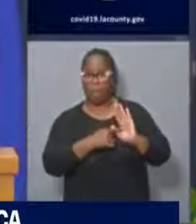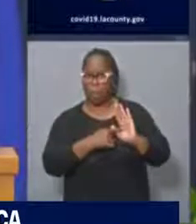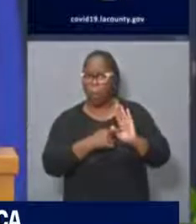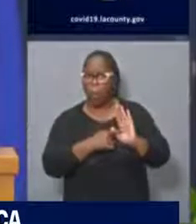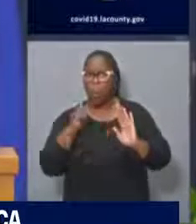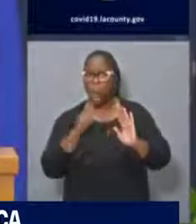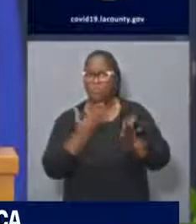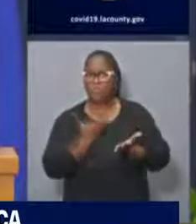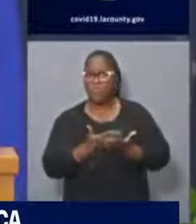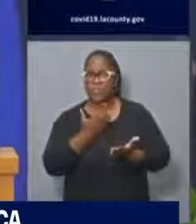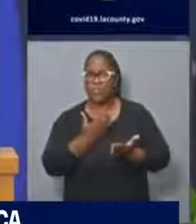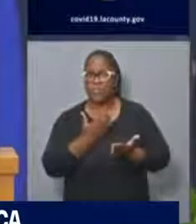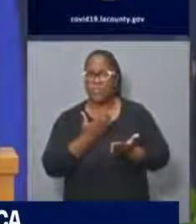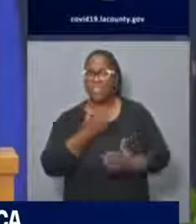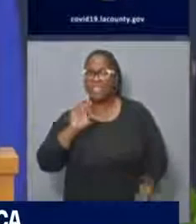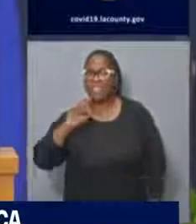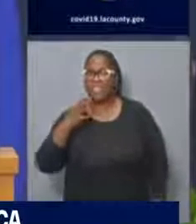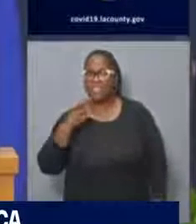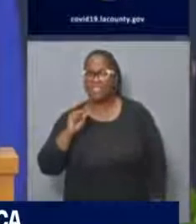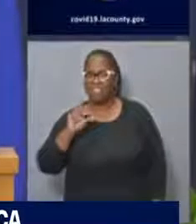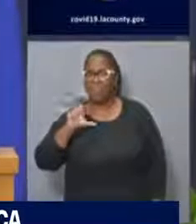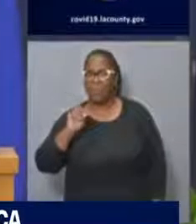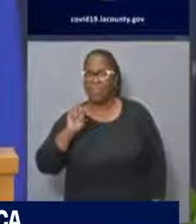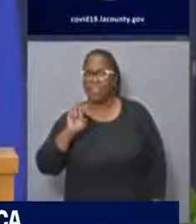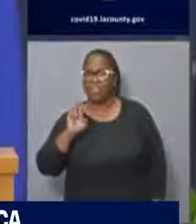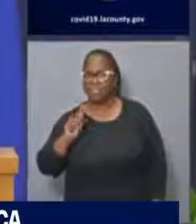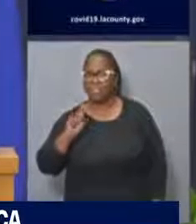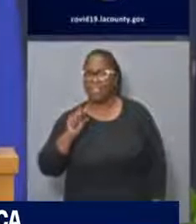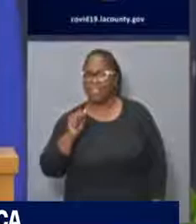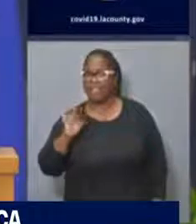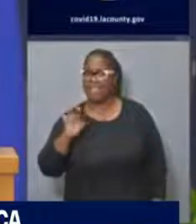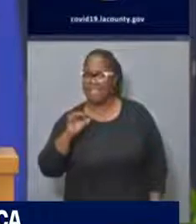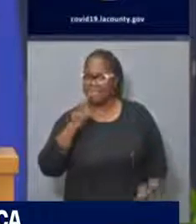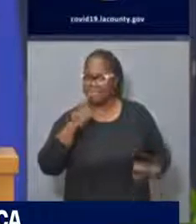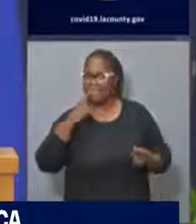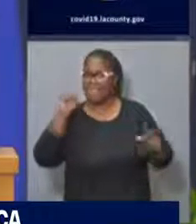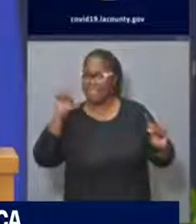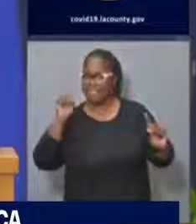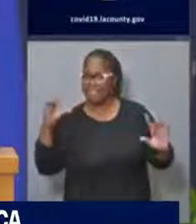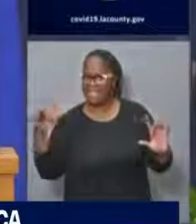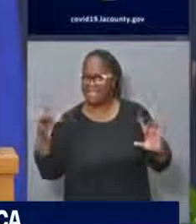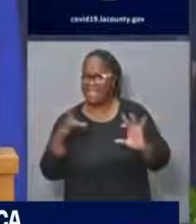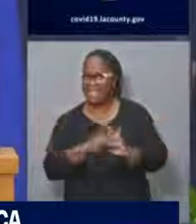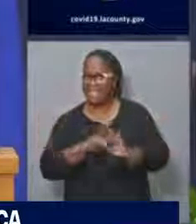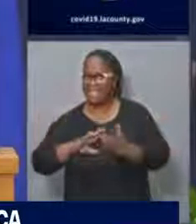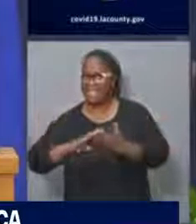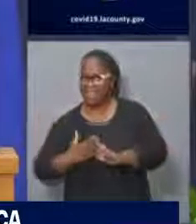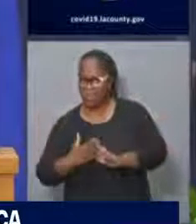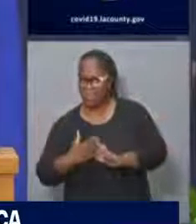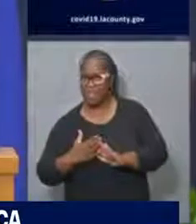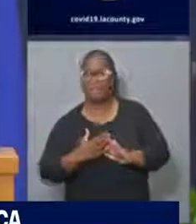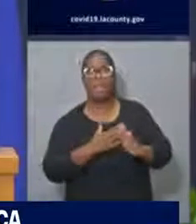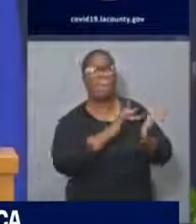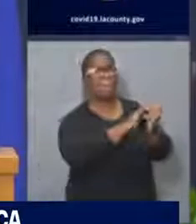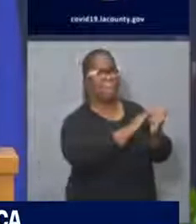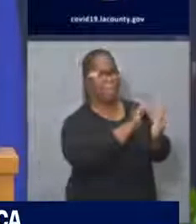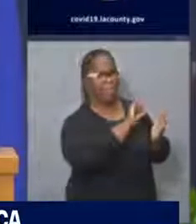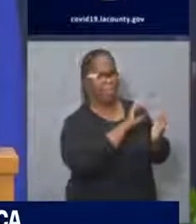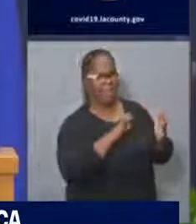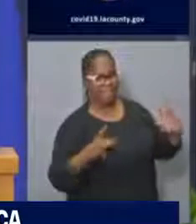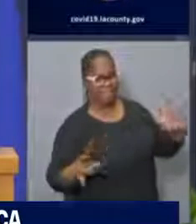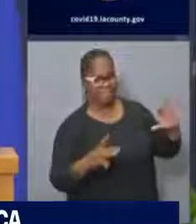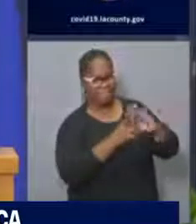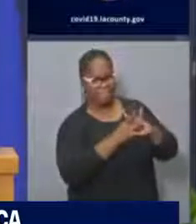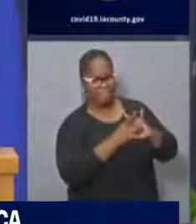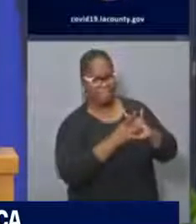a DHS-19 testing site can function to link the community to medical care and support services